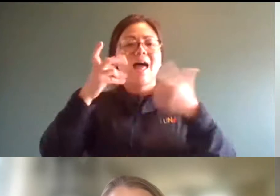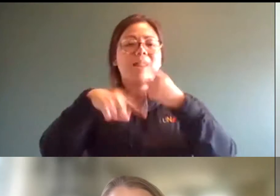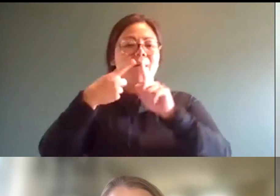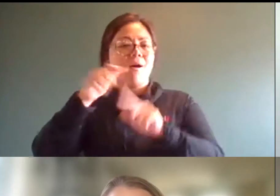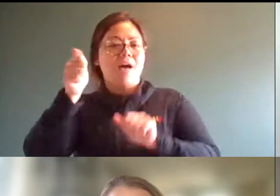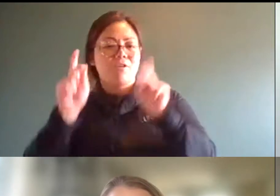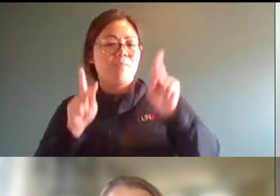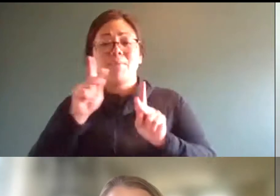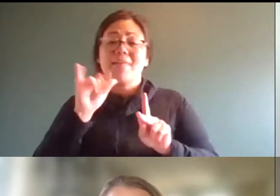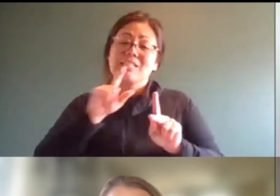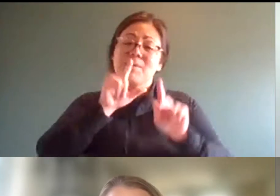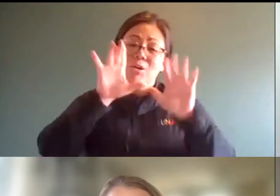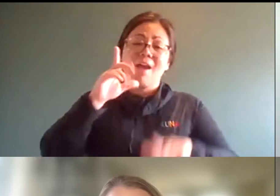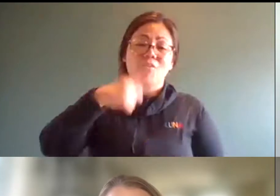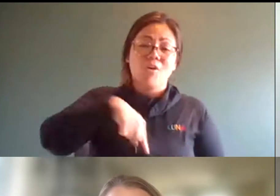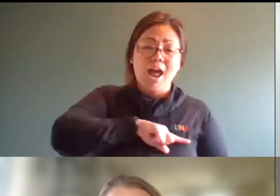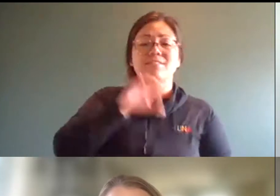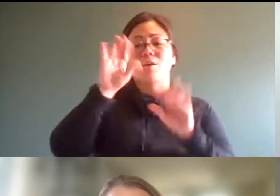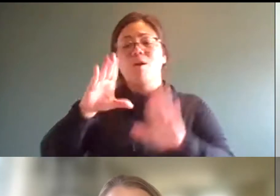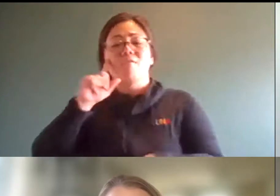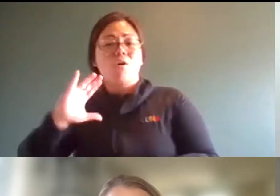it's been great for us and great for our teammates.